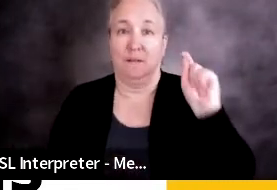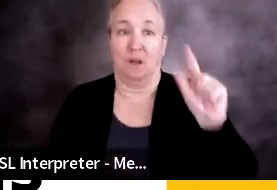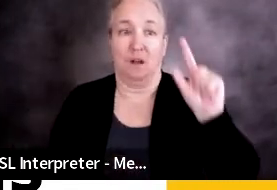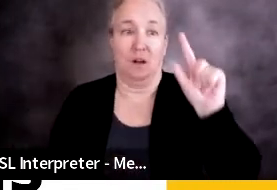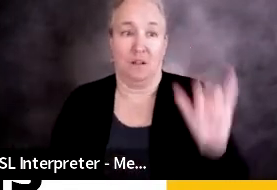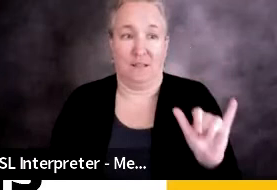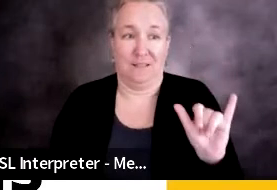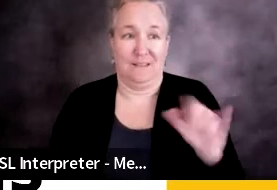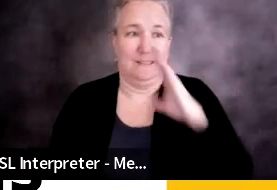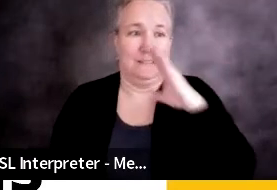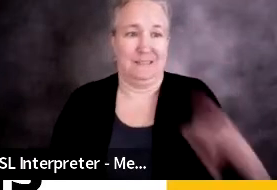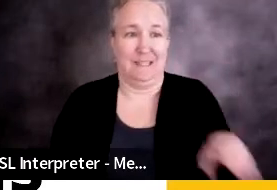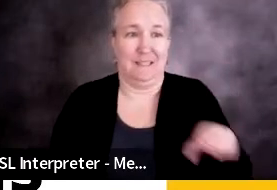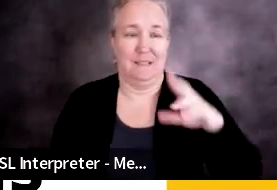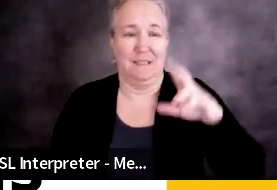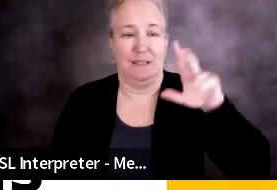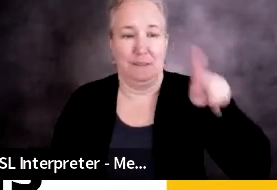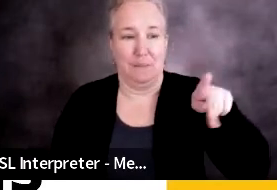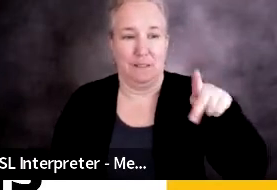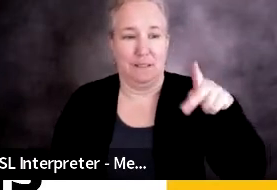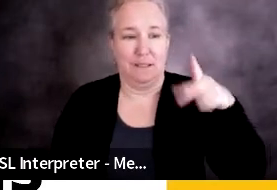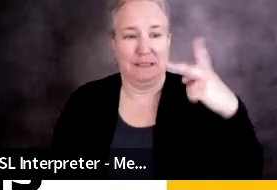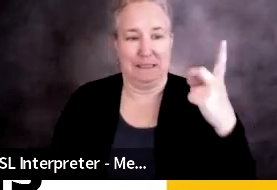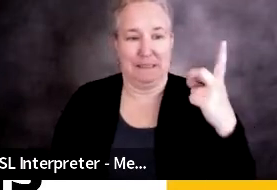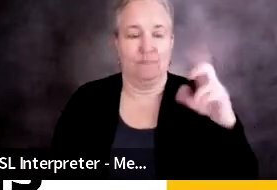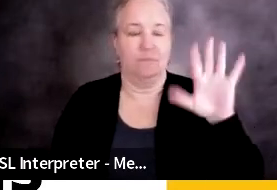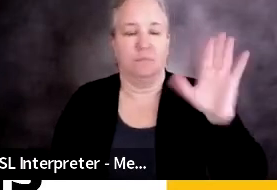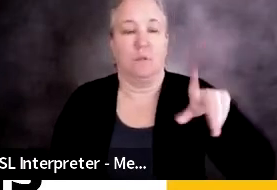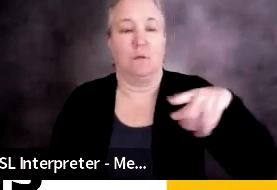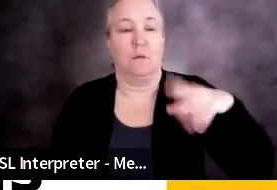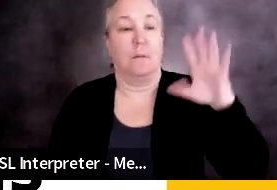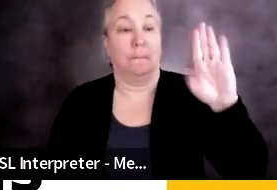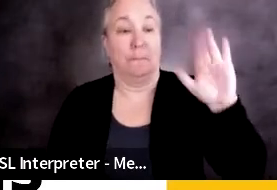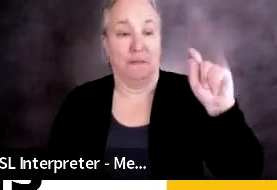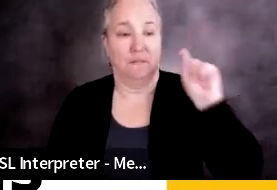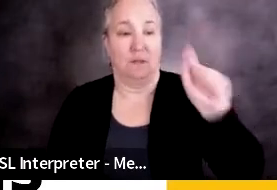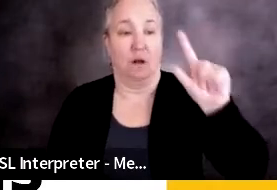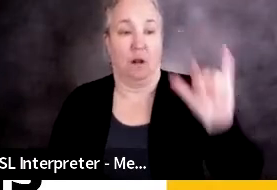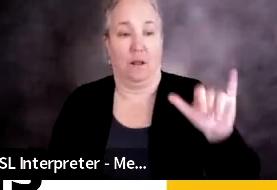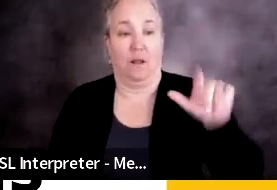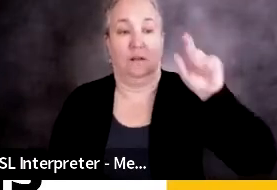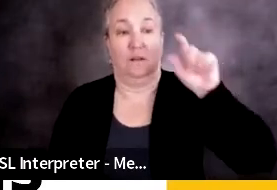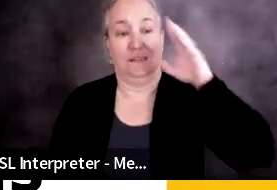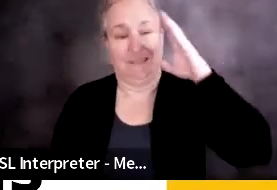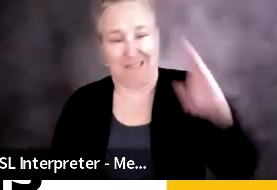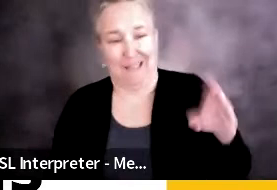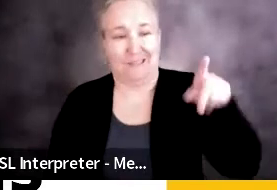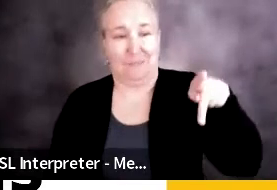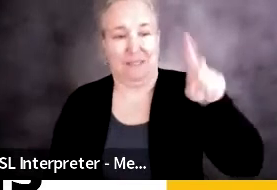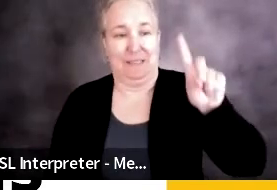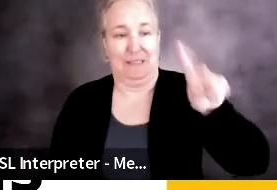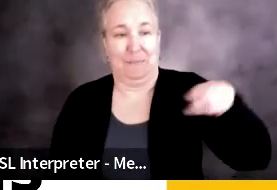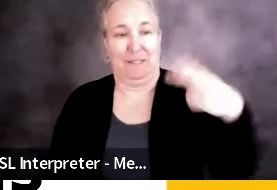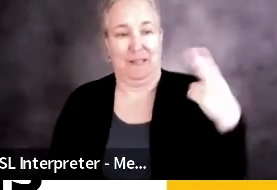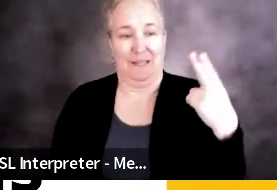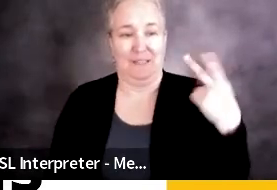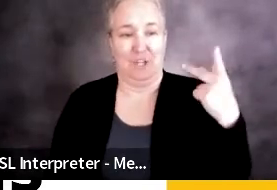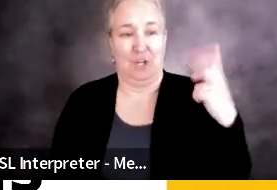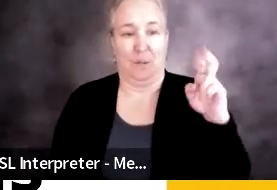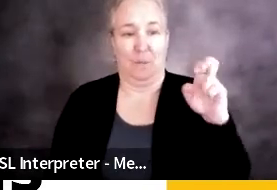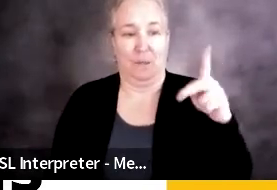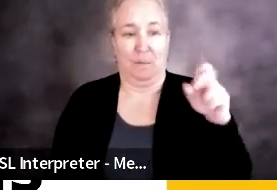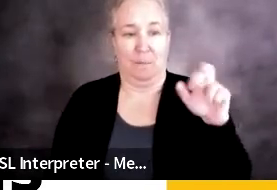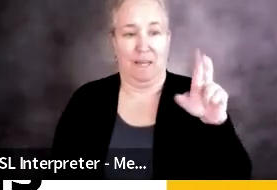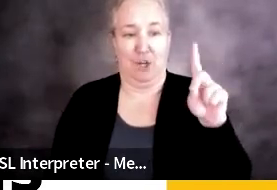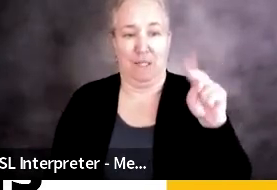bit.ly/PDPH preparedness outreach. Again, you can request a number of materials in